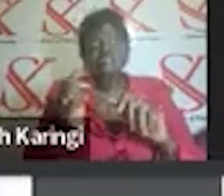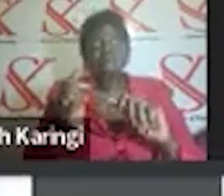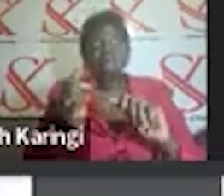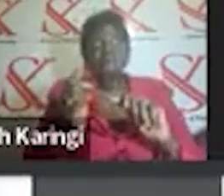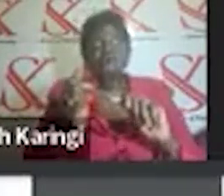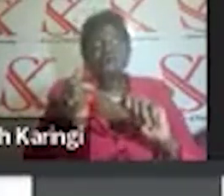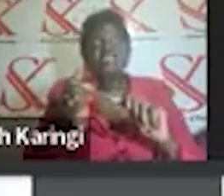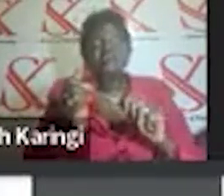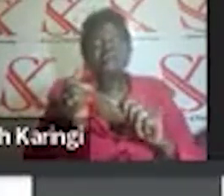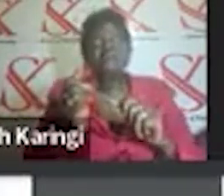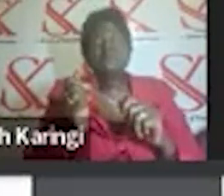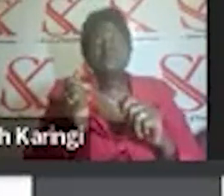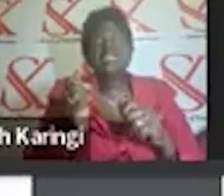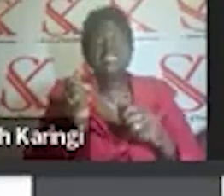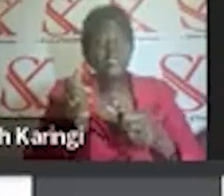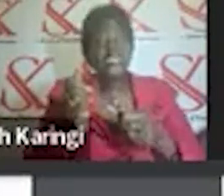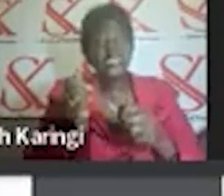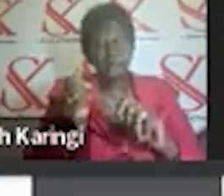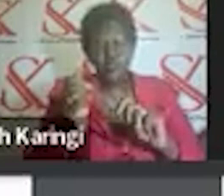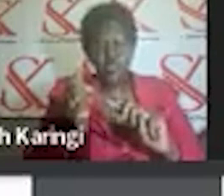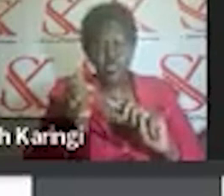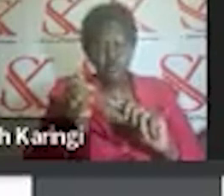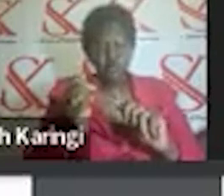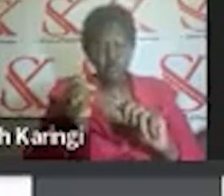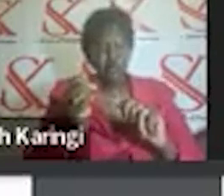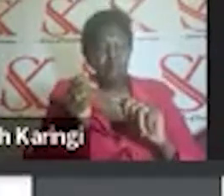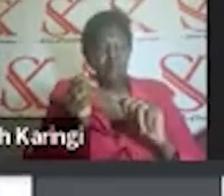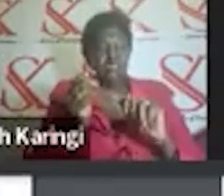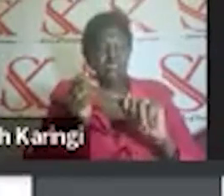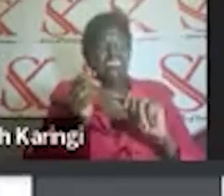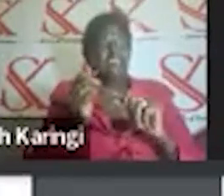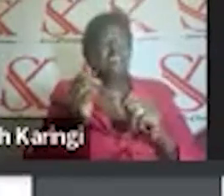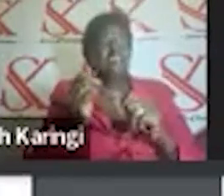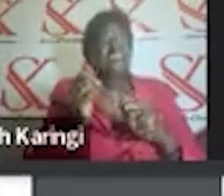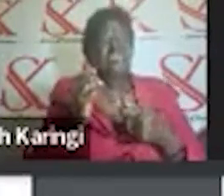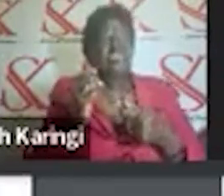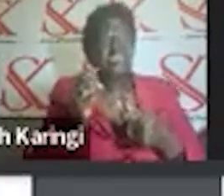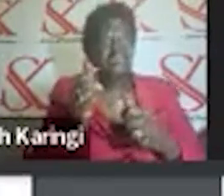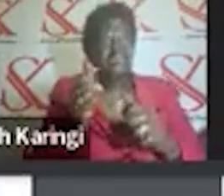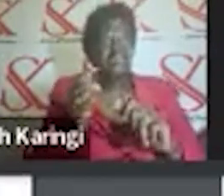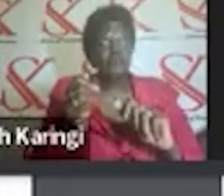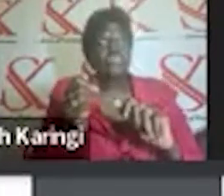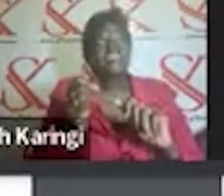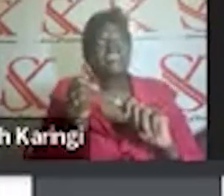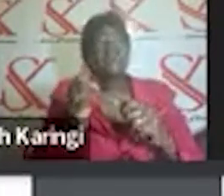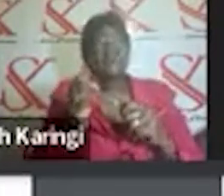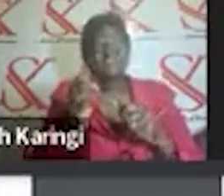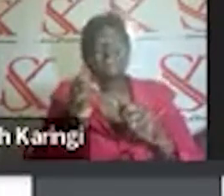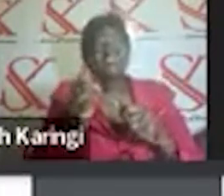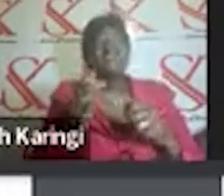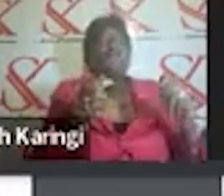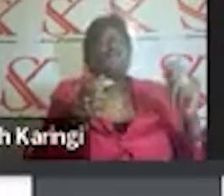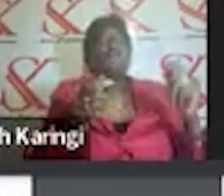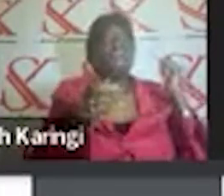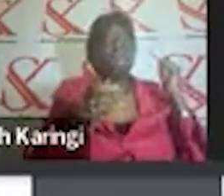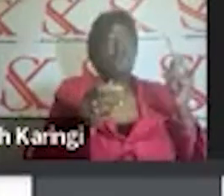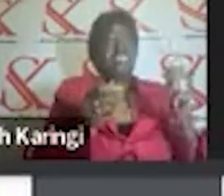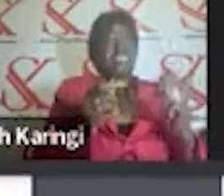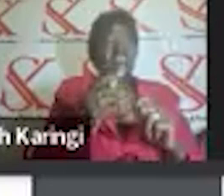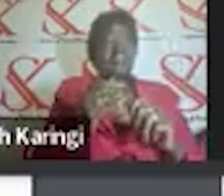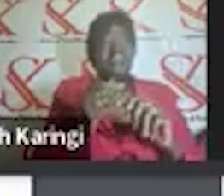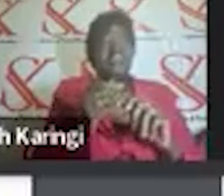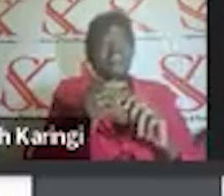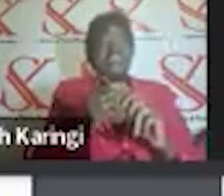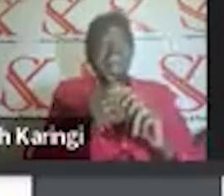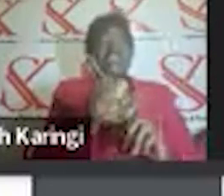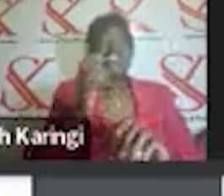that the networks that we join, the networks that we are in, we can exploit them. If you want an